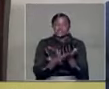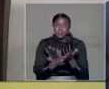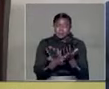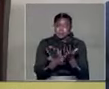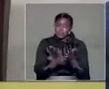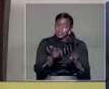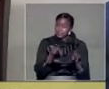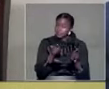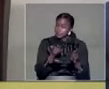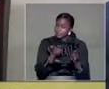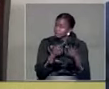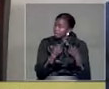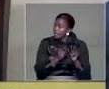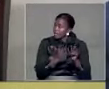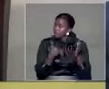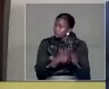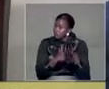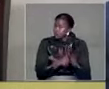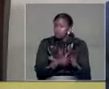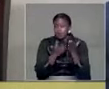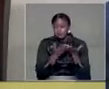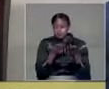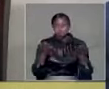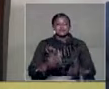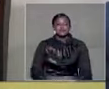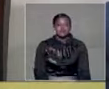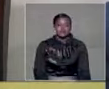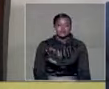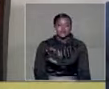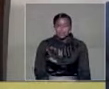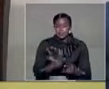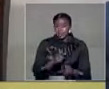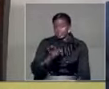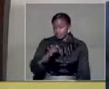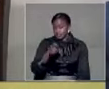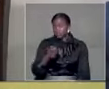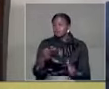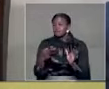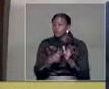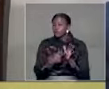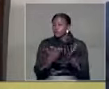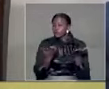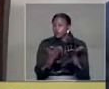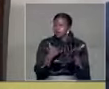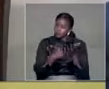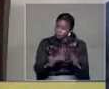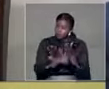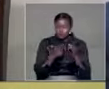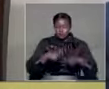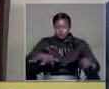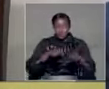the problem still remains there. The key point is that it is a problem we must